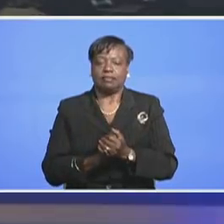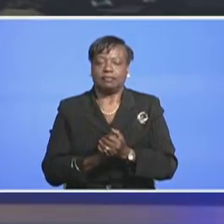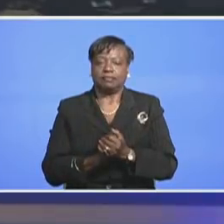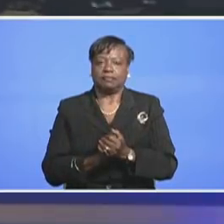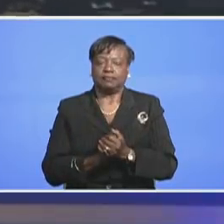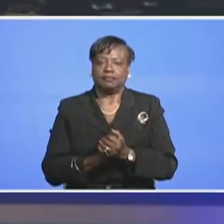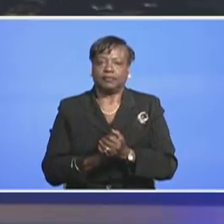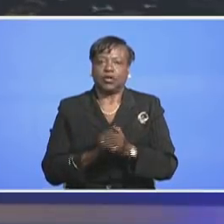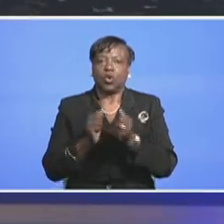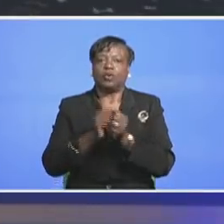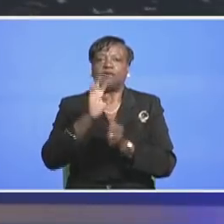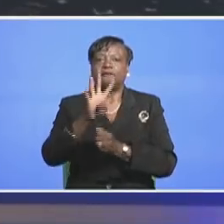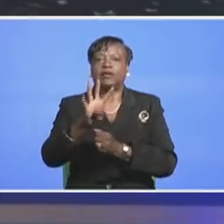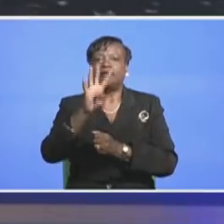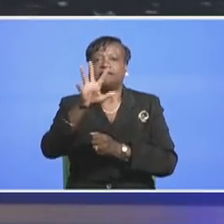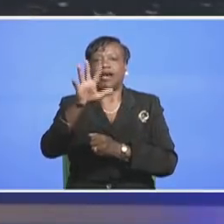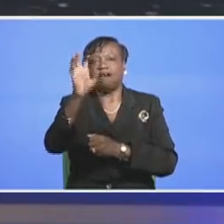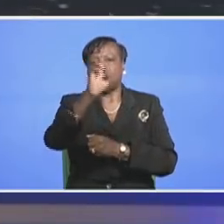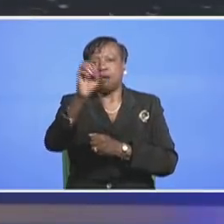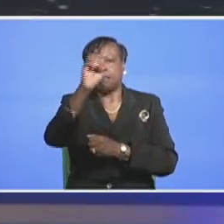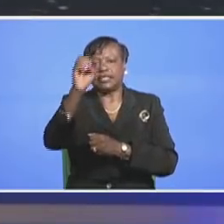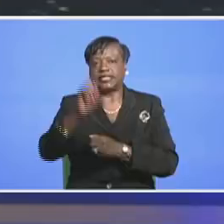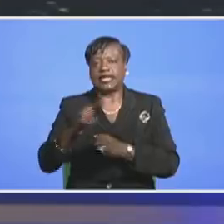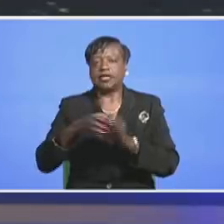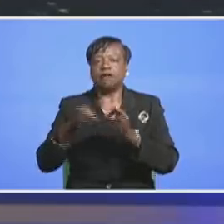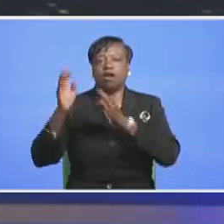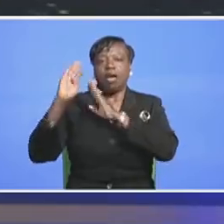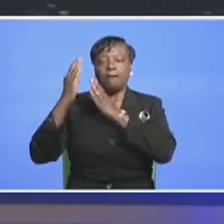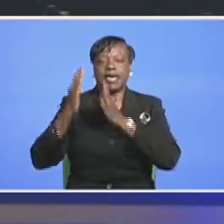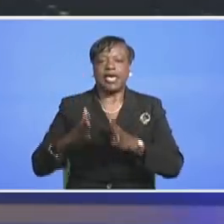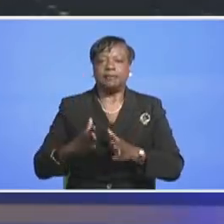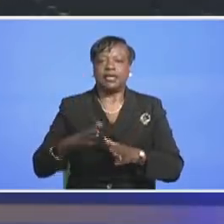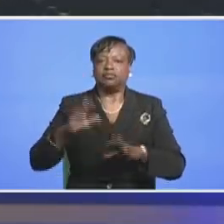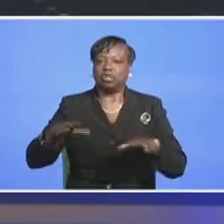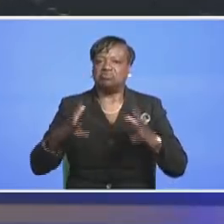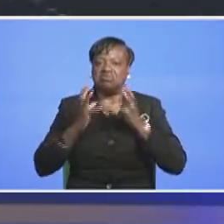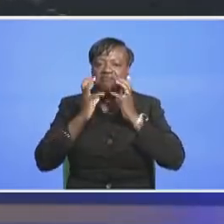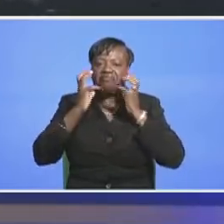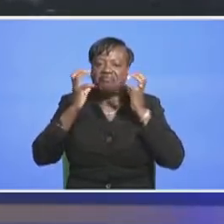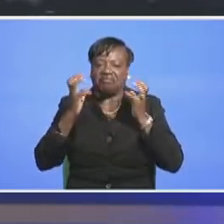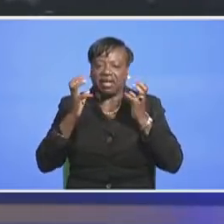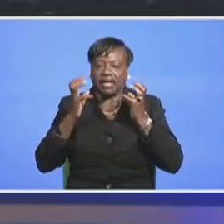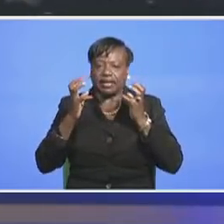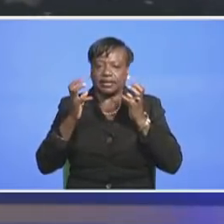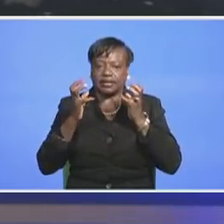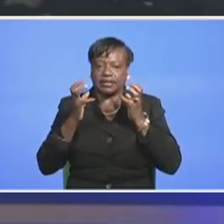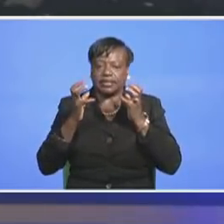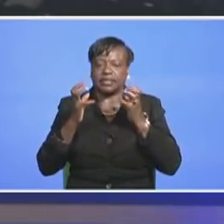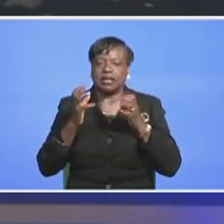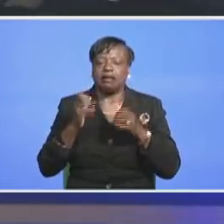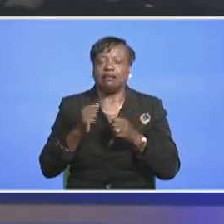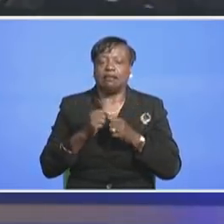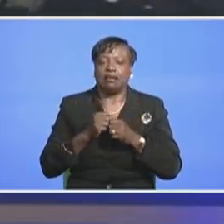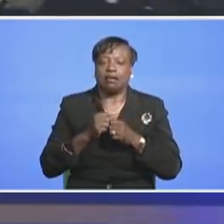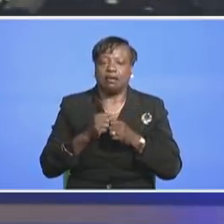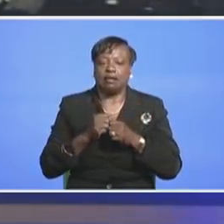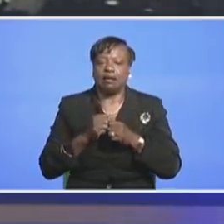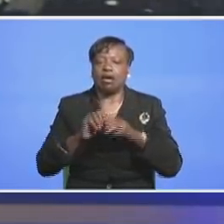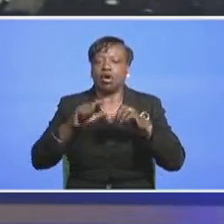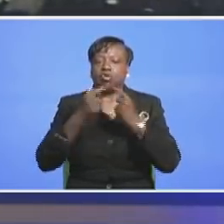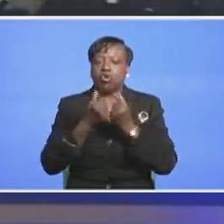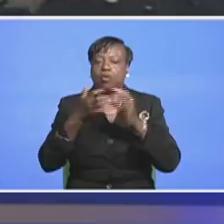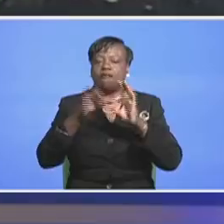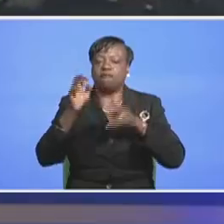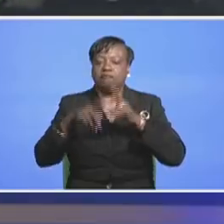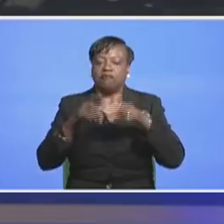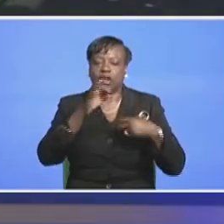With 45% of Bahamian children either overweight or obese, a group of volunteers are taking part in a Caribbean initiative